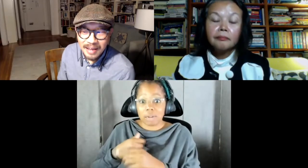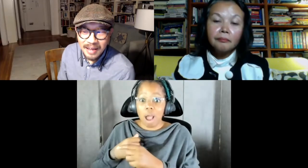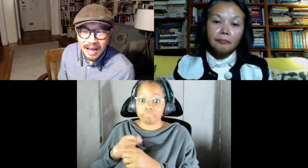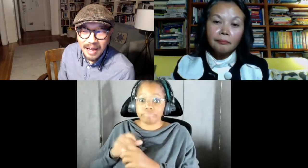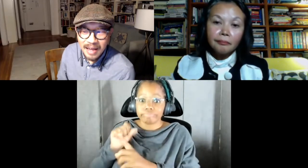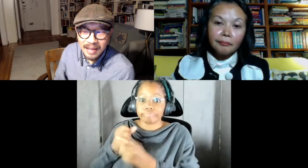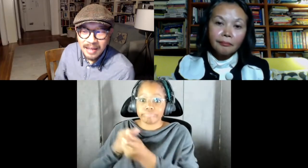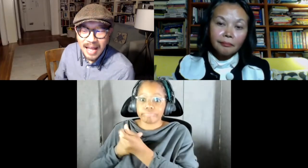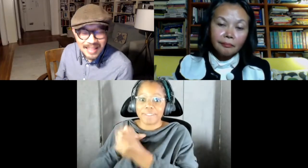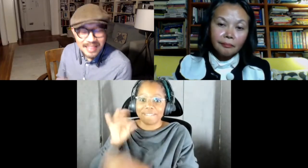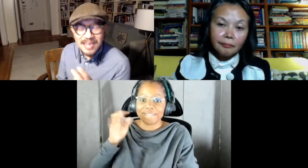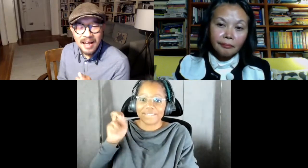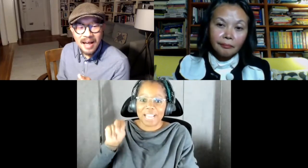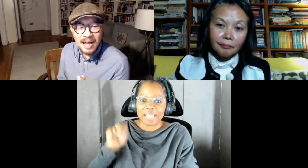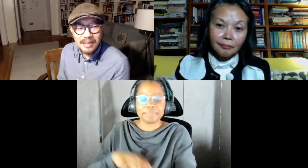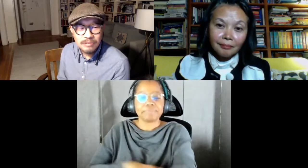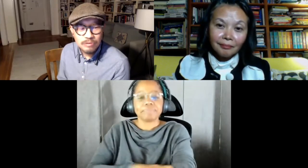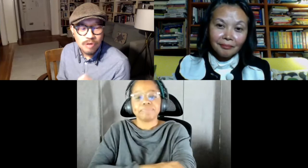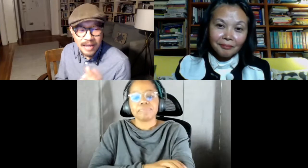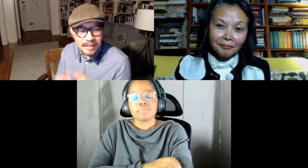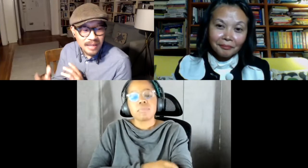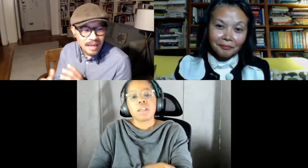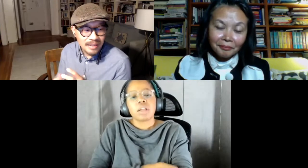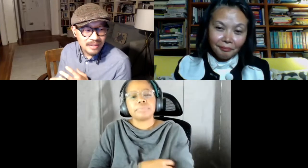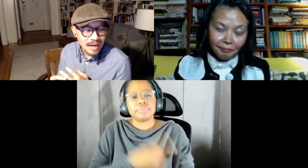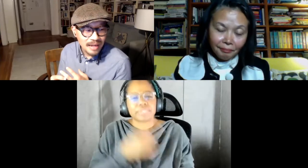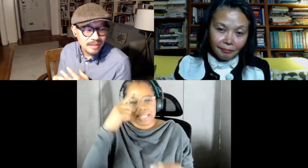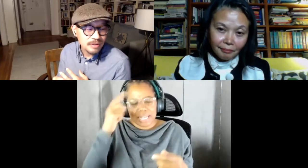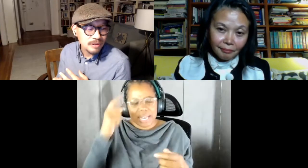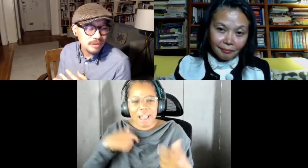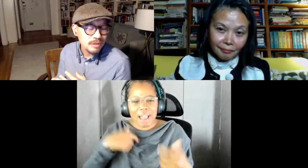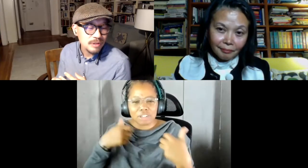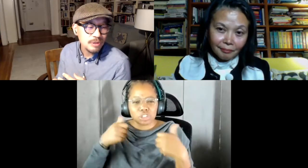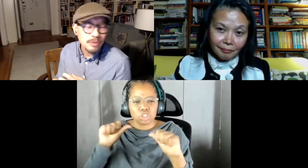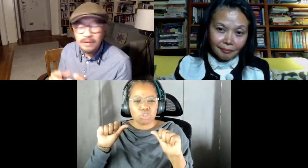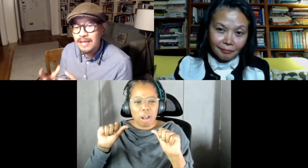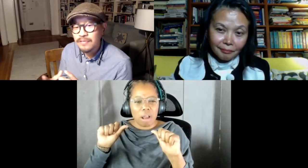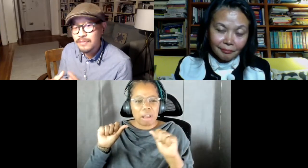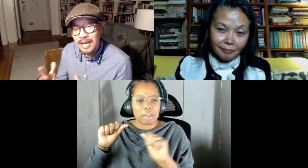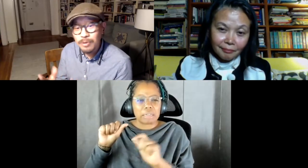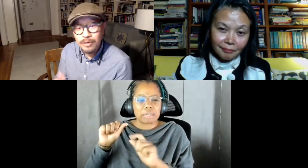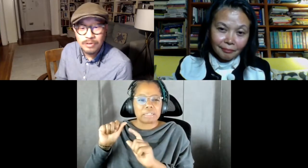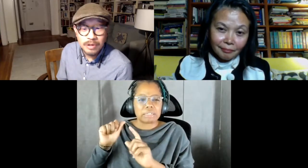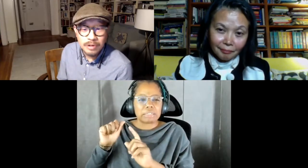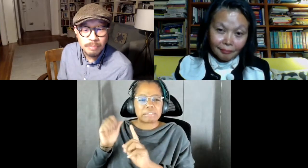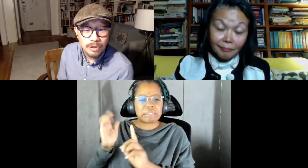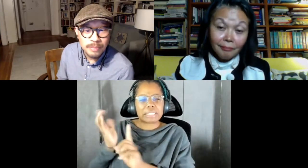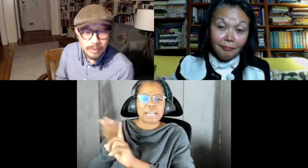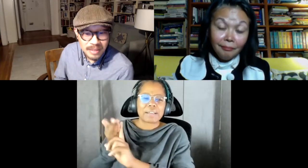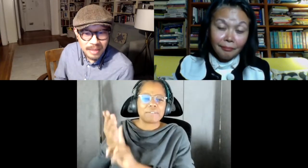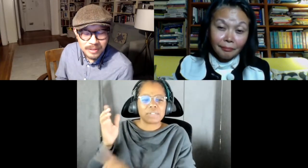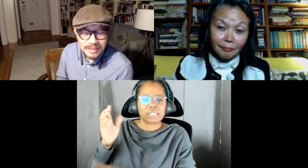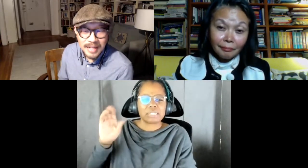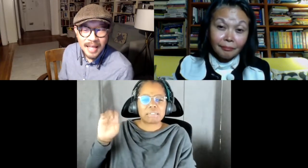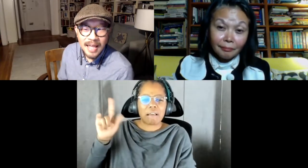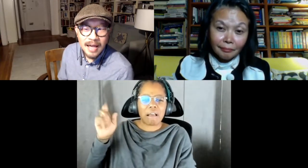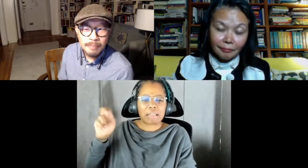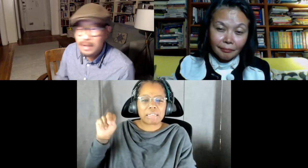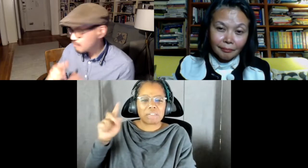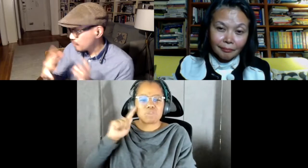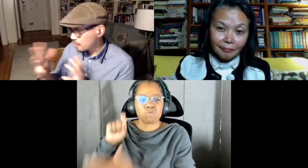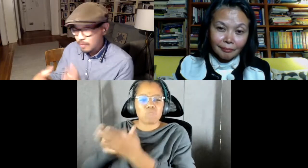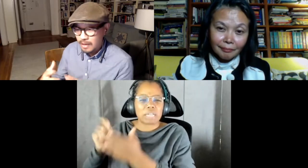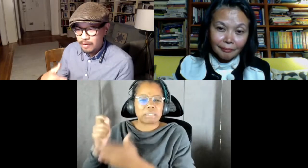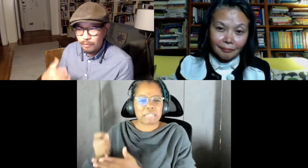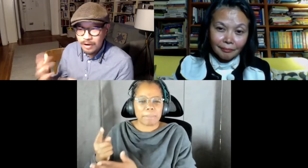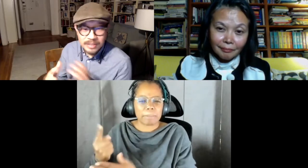And I think I tried to get Eileen to do an event for cyborgs or blurb cyborgs,